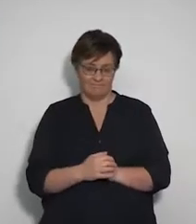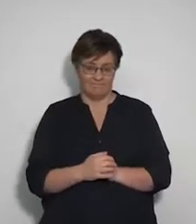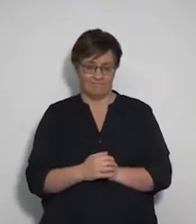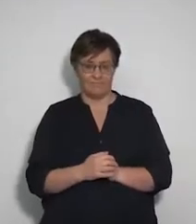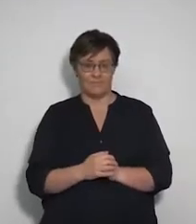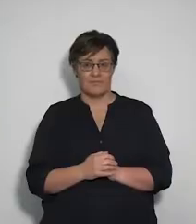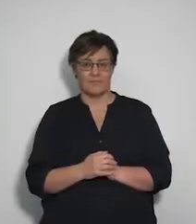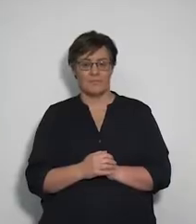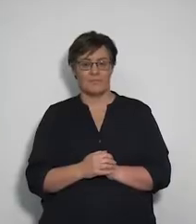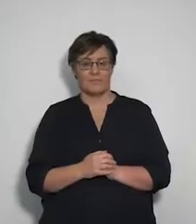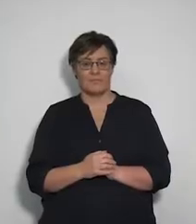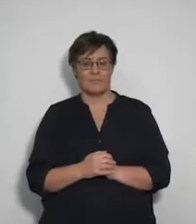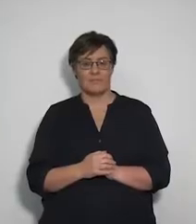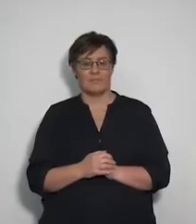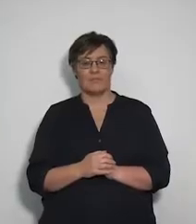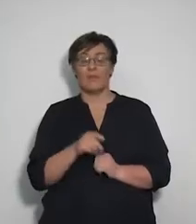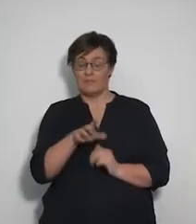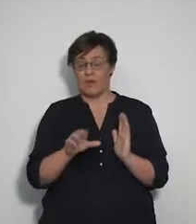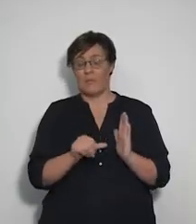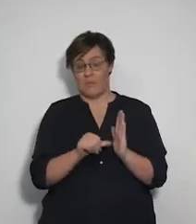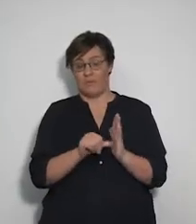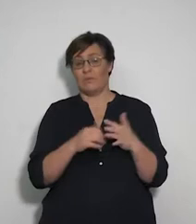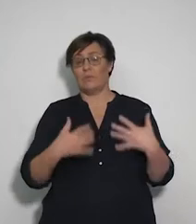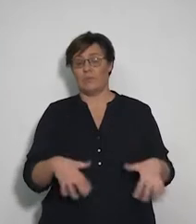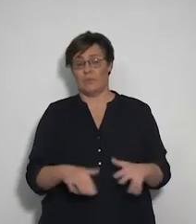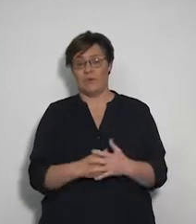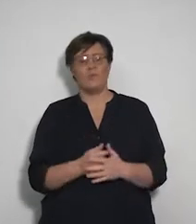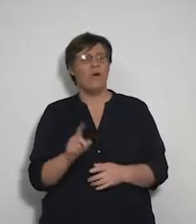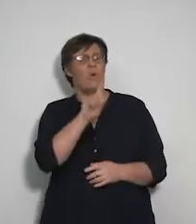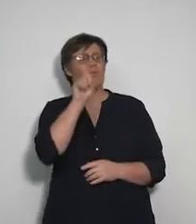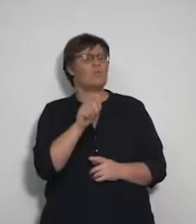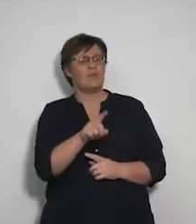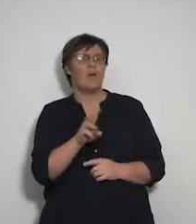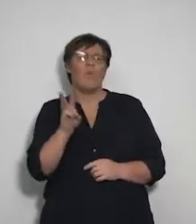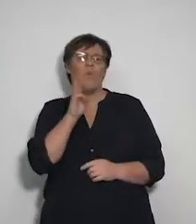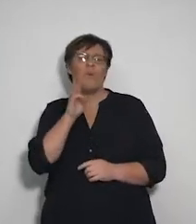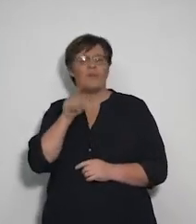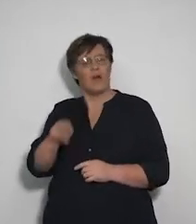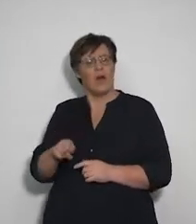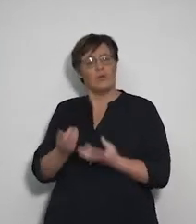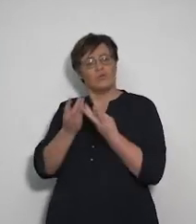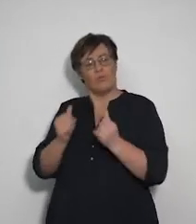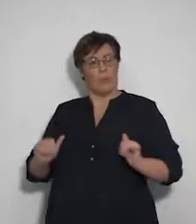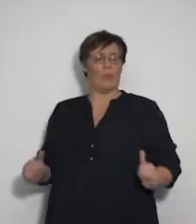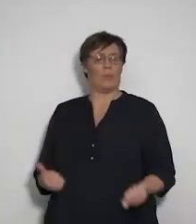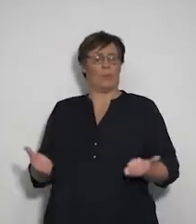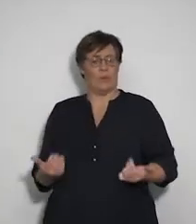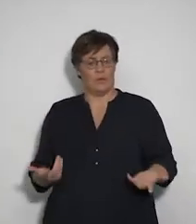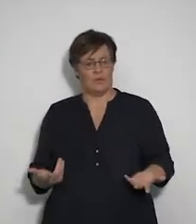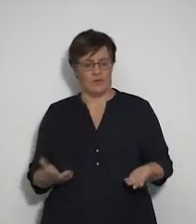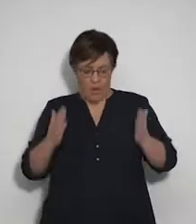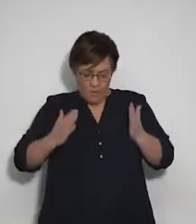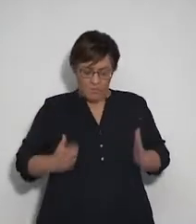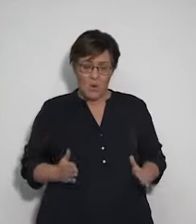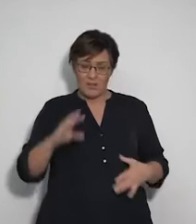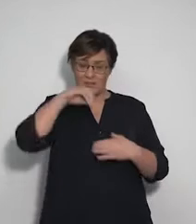Okay, so that's very important. Now, the big question again is, why is water such a good solvent? Our bodies